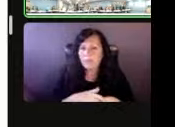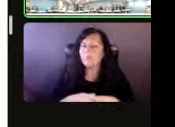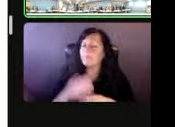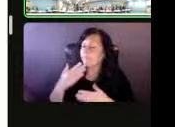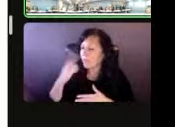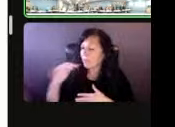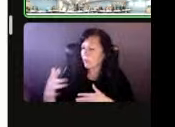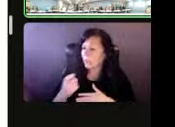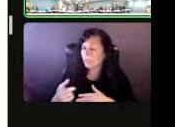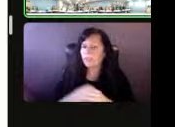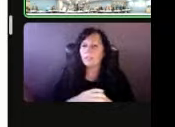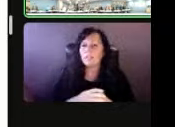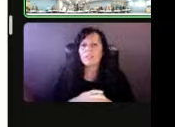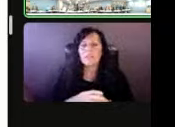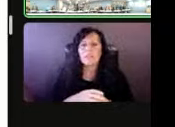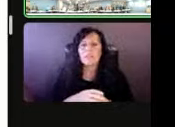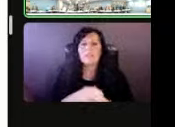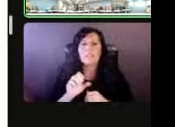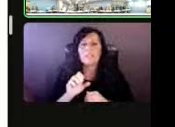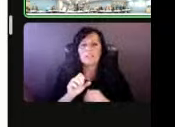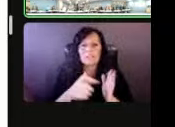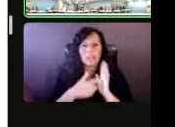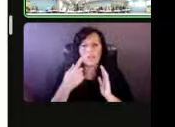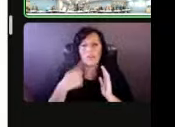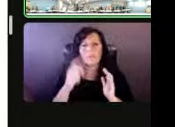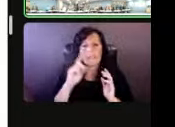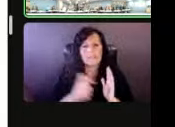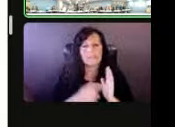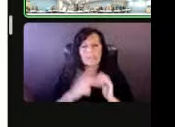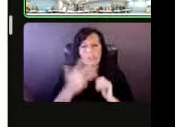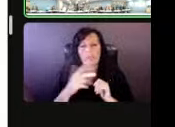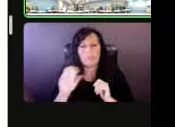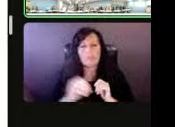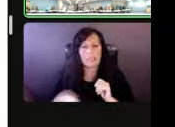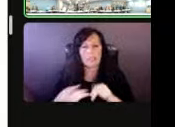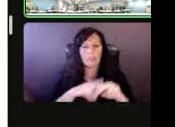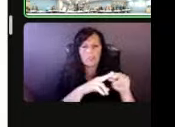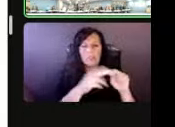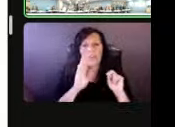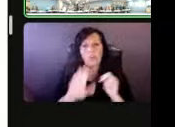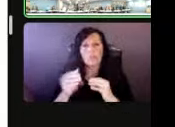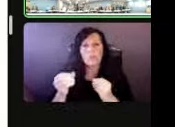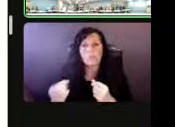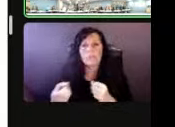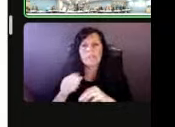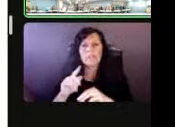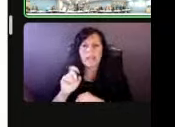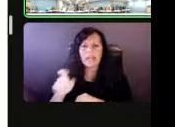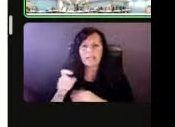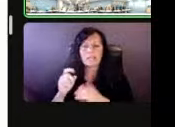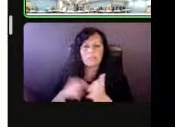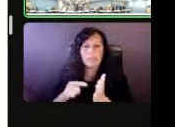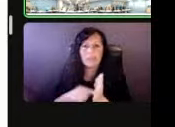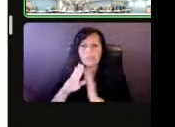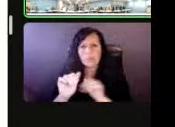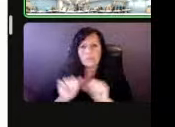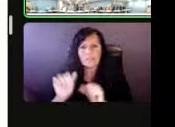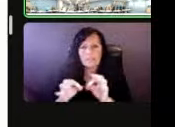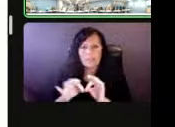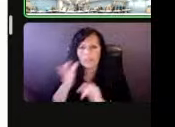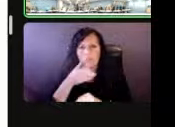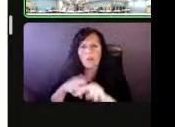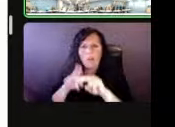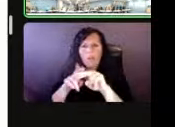So statutorily, we see 3% increase. So on your property tax bill, your assessed value goes up 3% every year, like